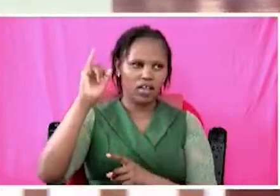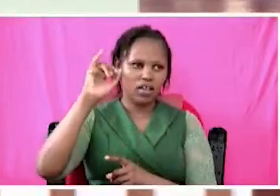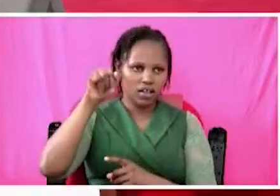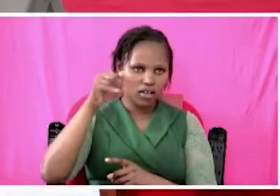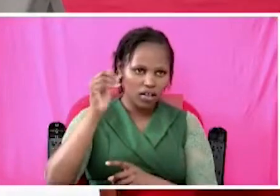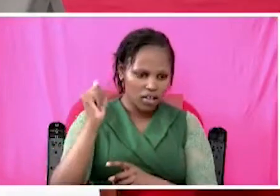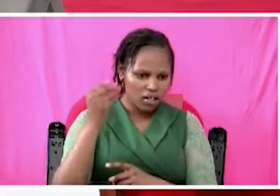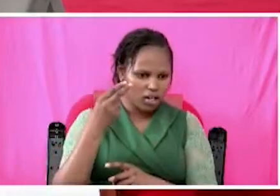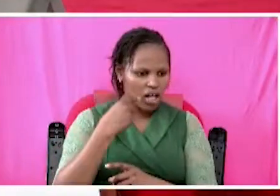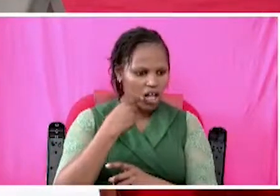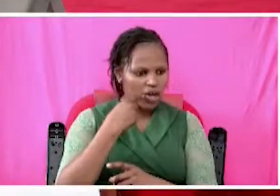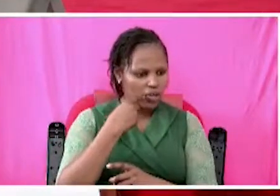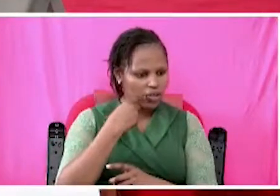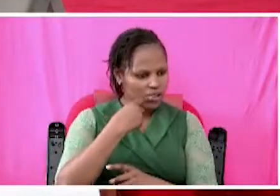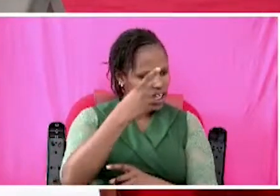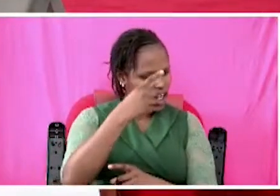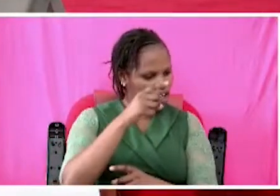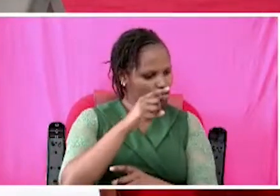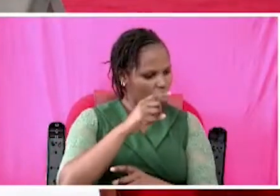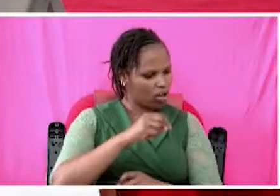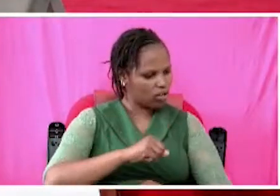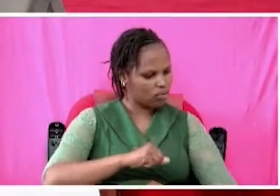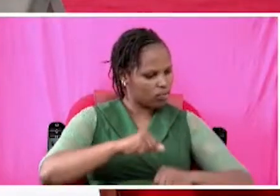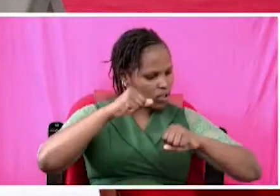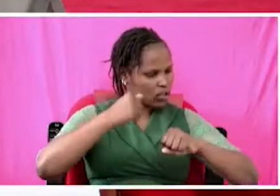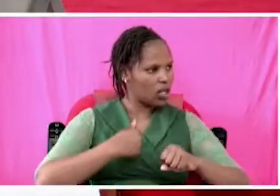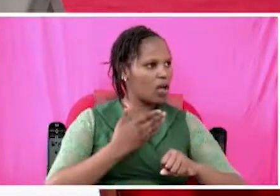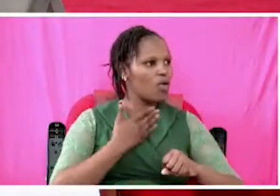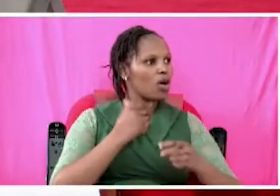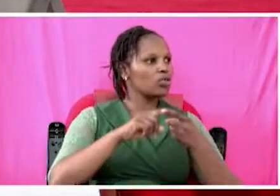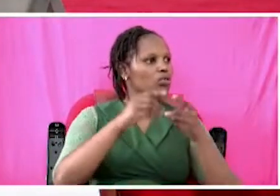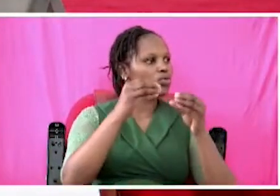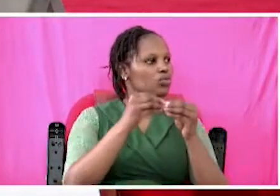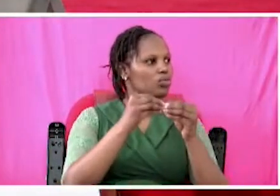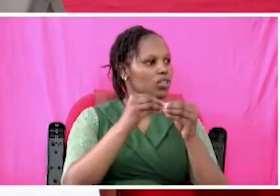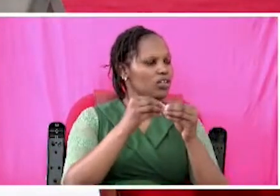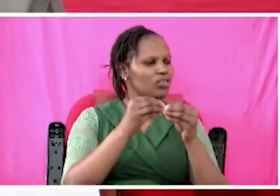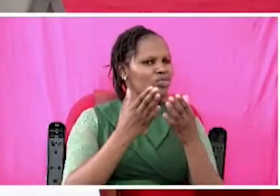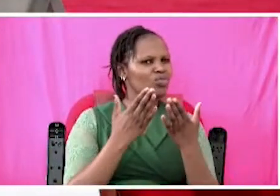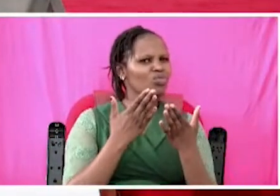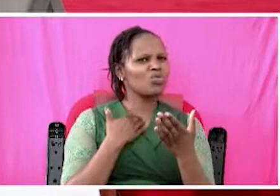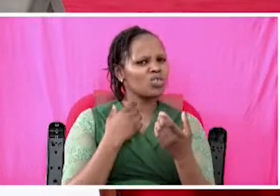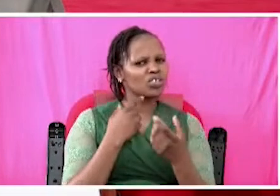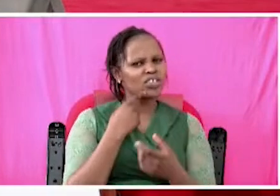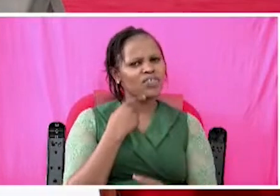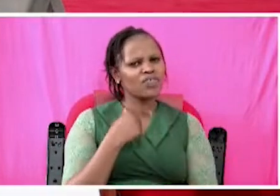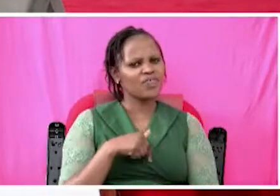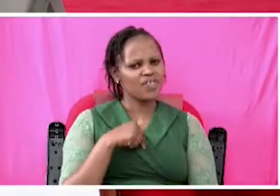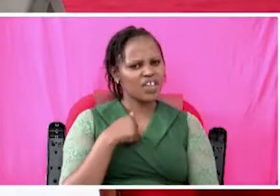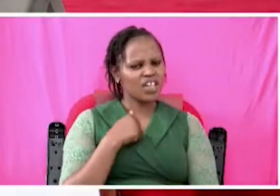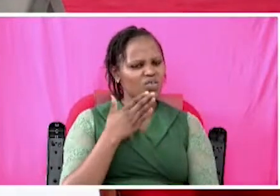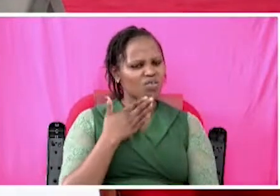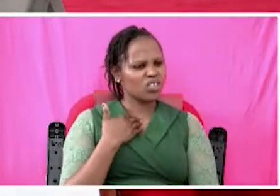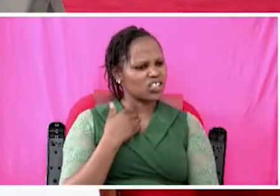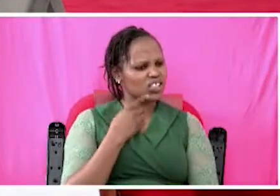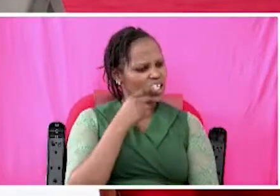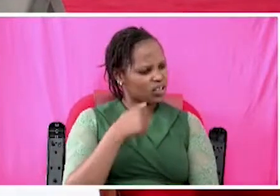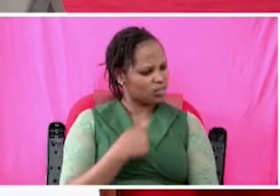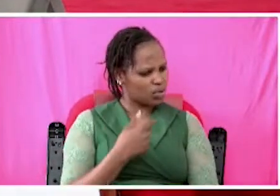your master I want to meet him. And of course he was very threatened and thinking, what is Elijah telling me?